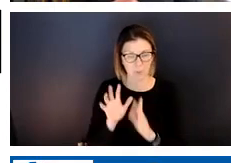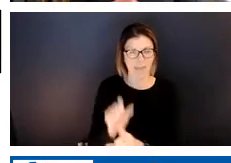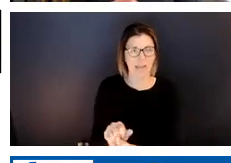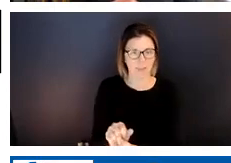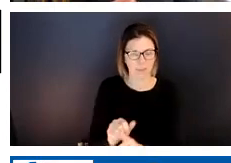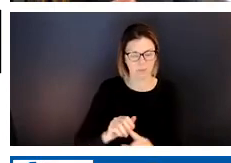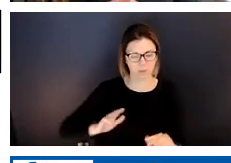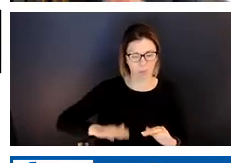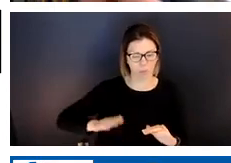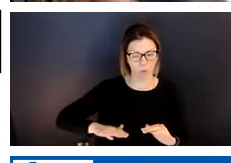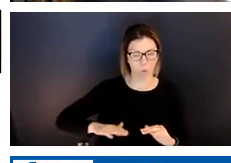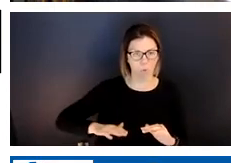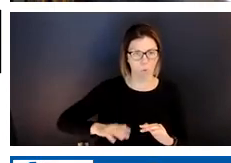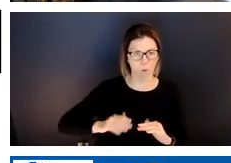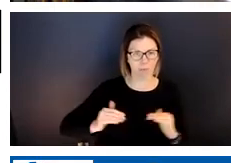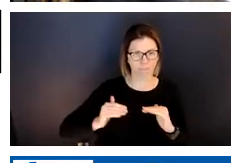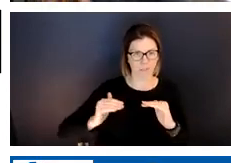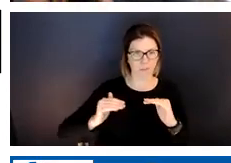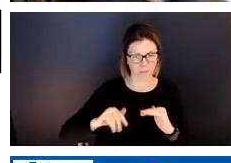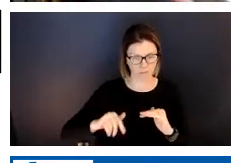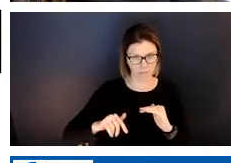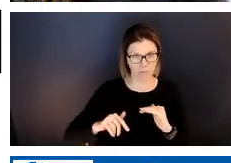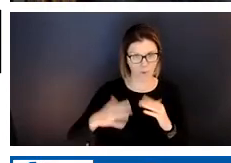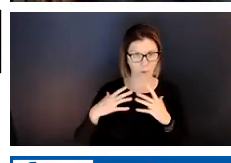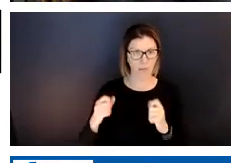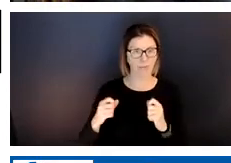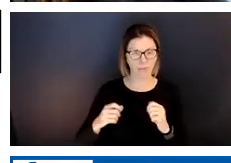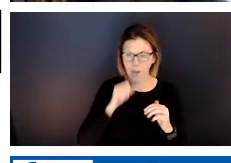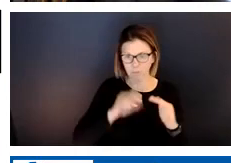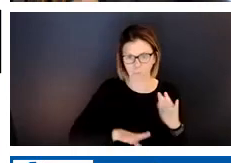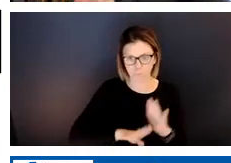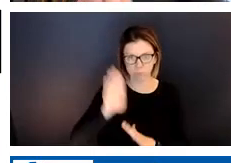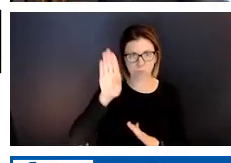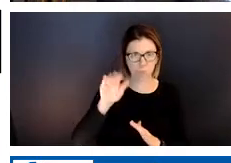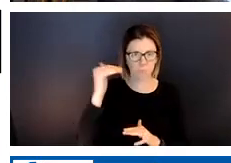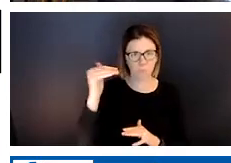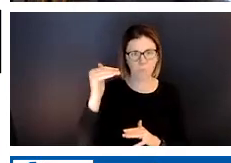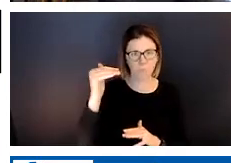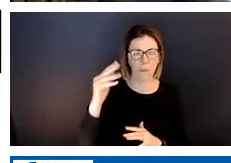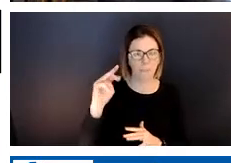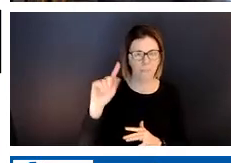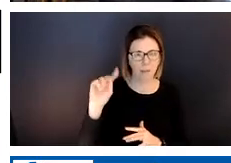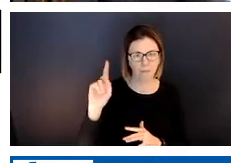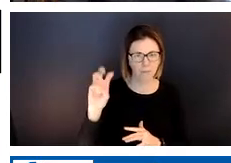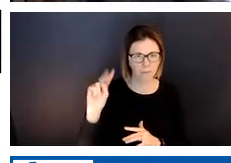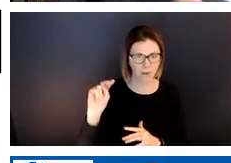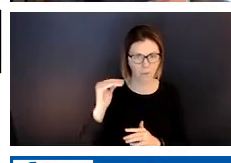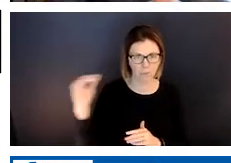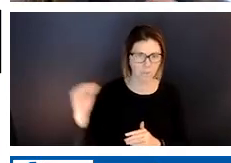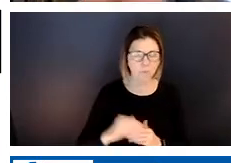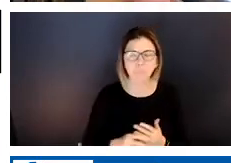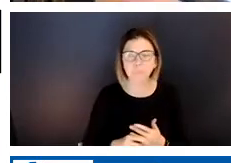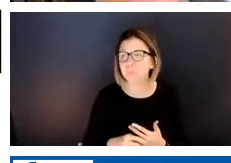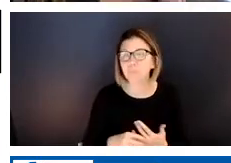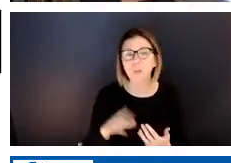lower levels and recover before reaching that peak meltdown. On the right-hand